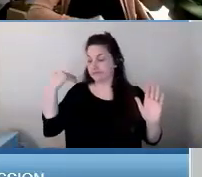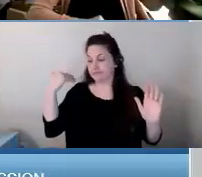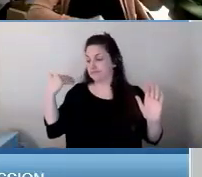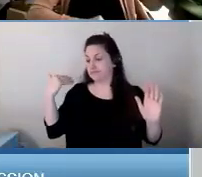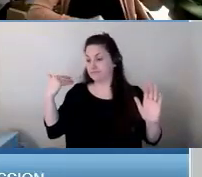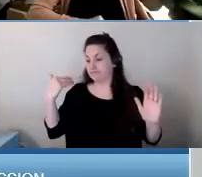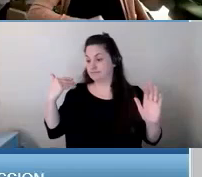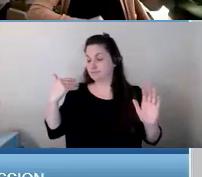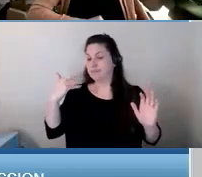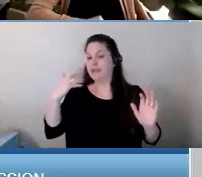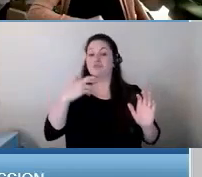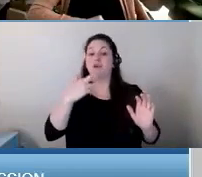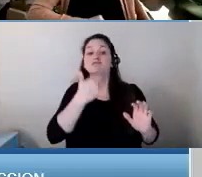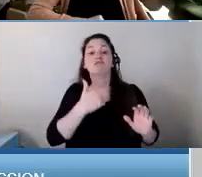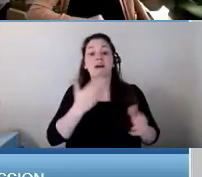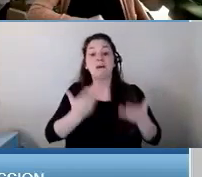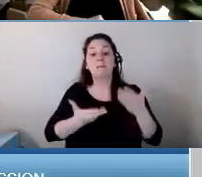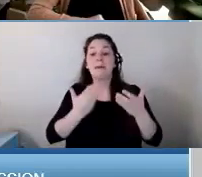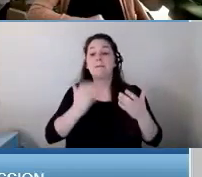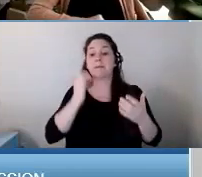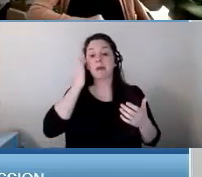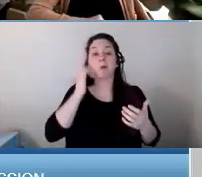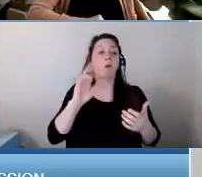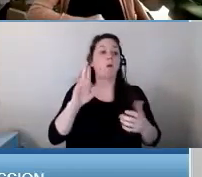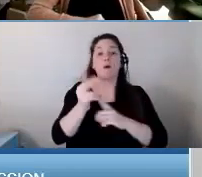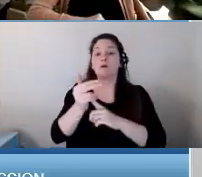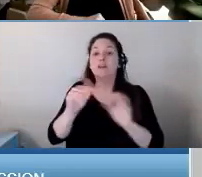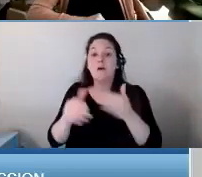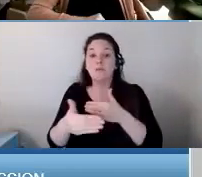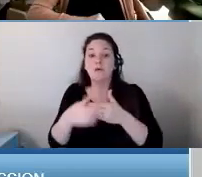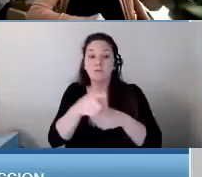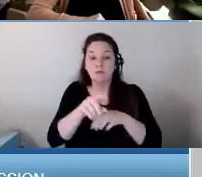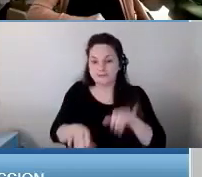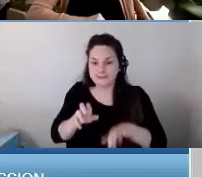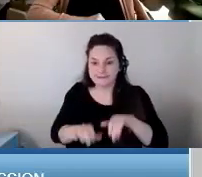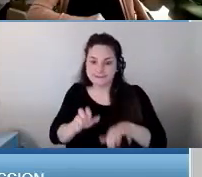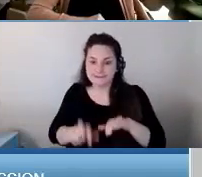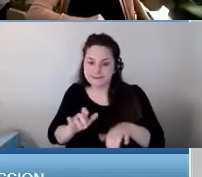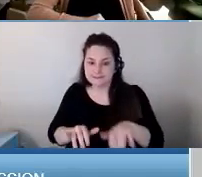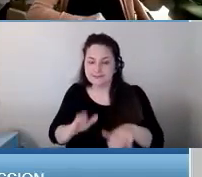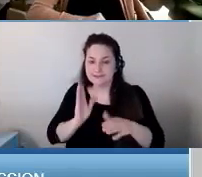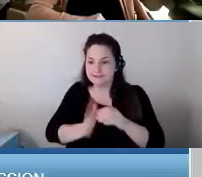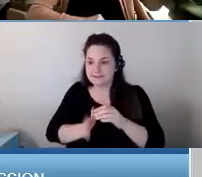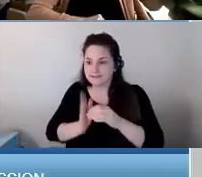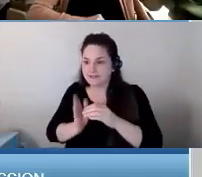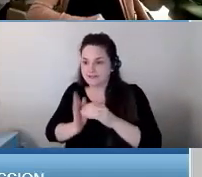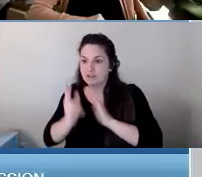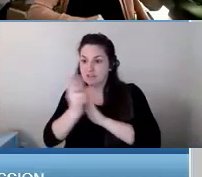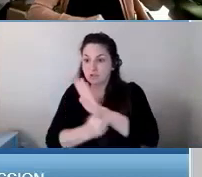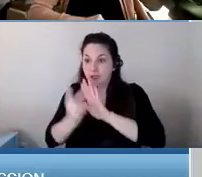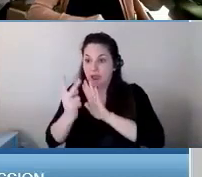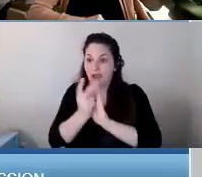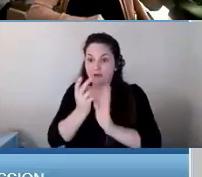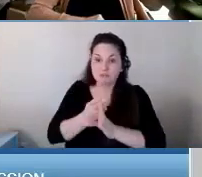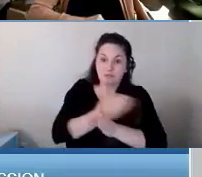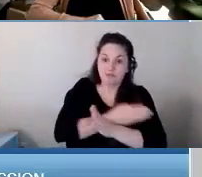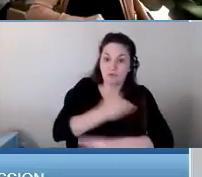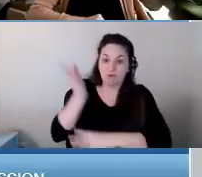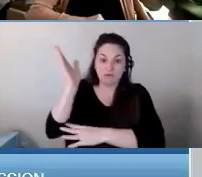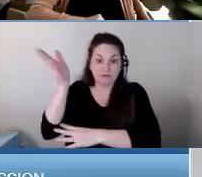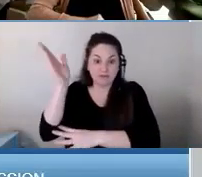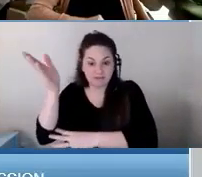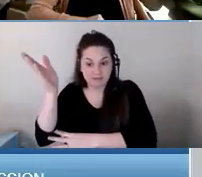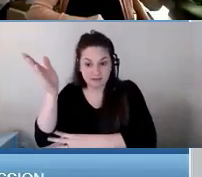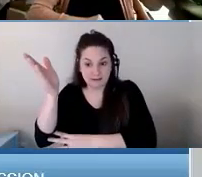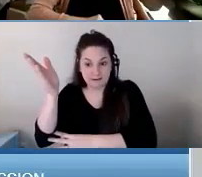at a restaurant or in your hotel room 2 hours before you present,